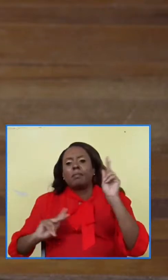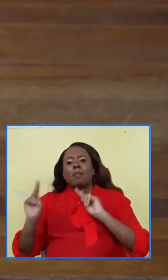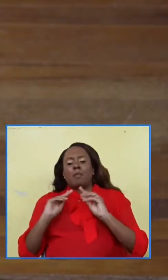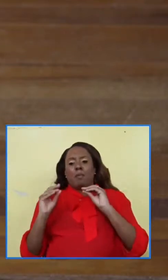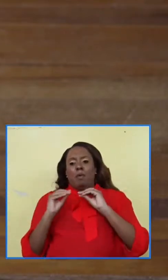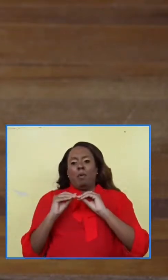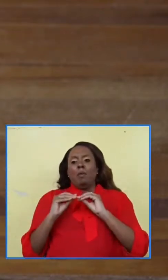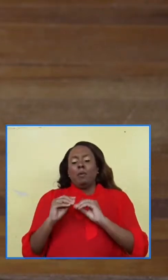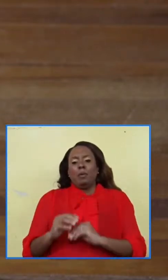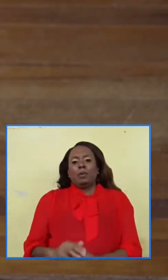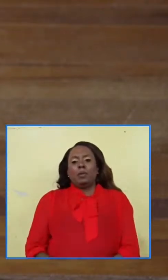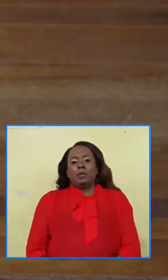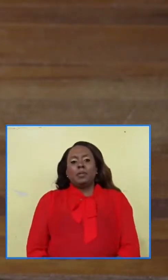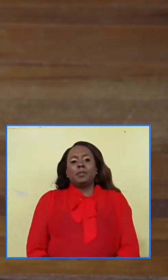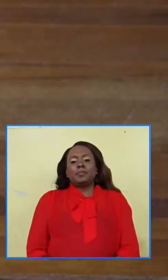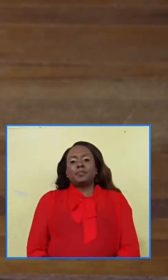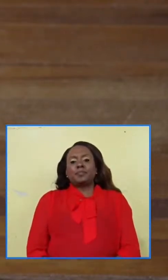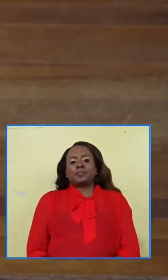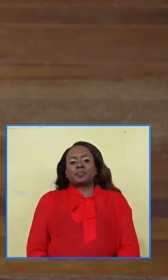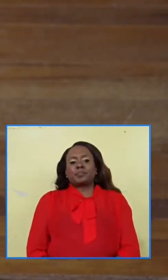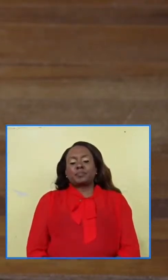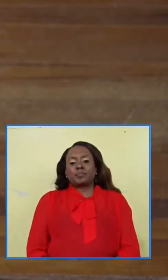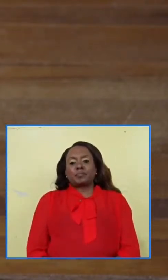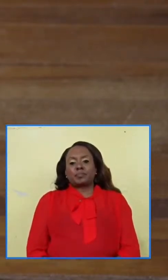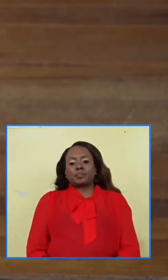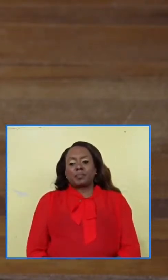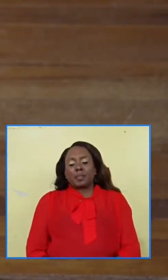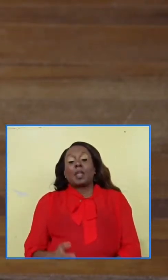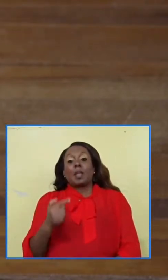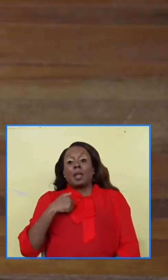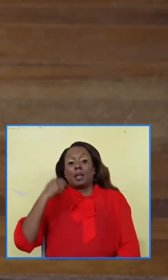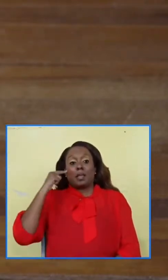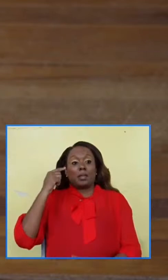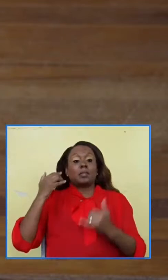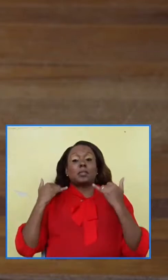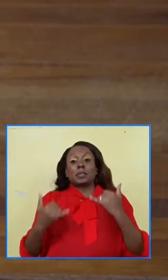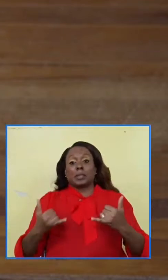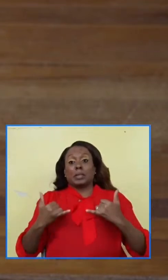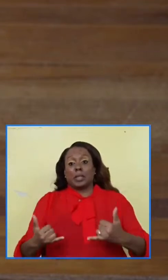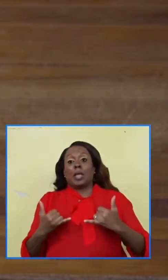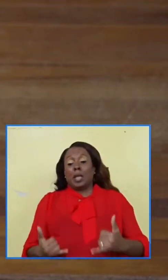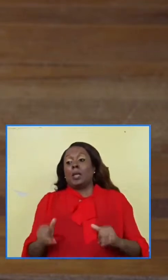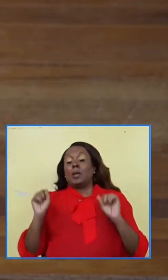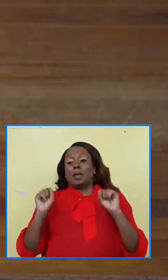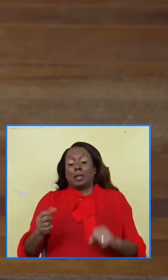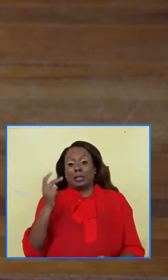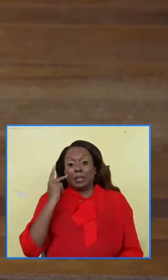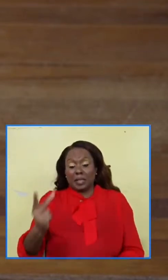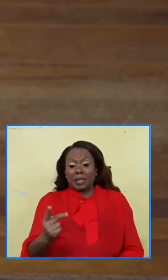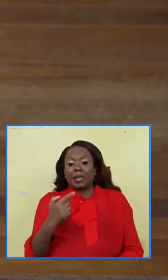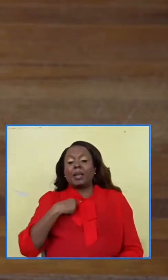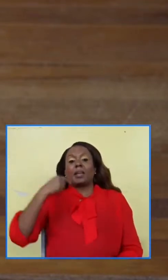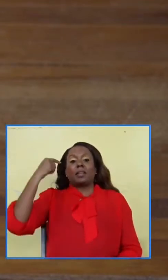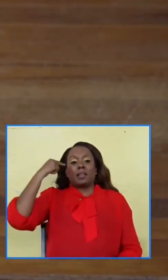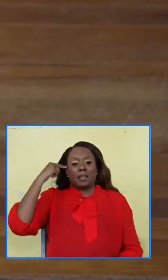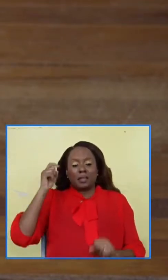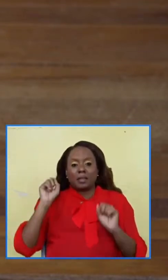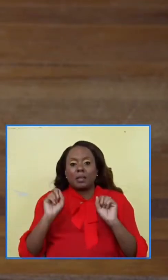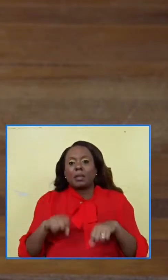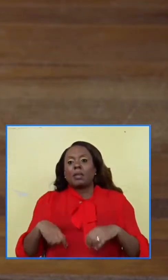forth. So I think that this occurrence has thrown up that, and you can look out for us